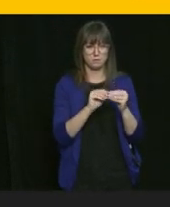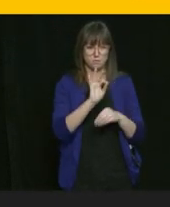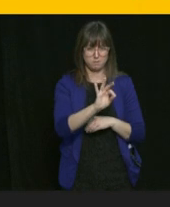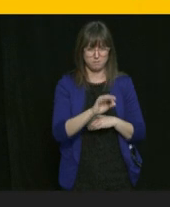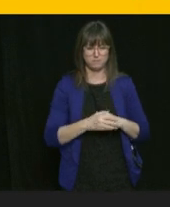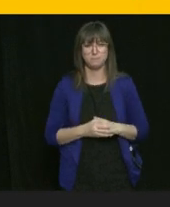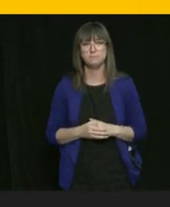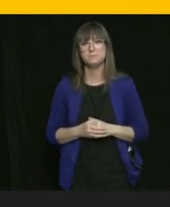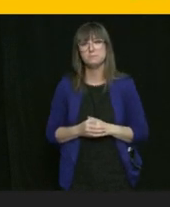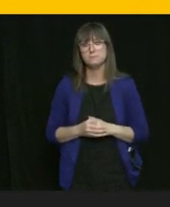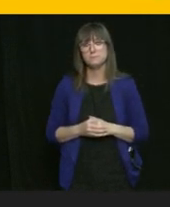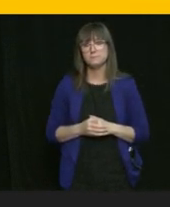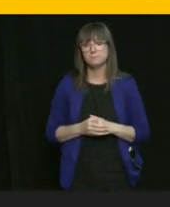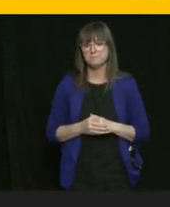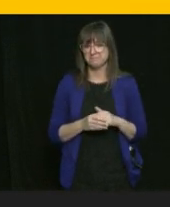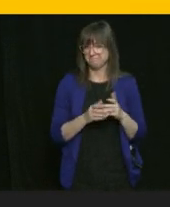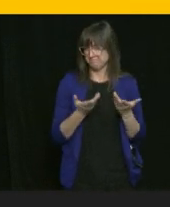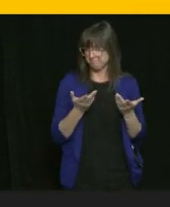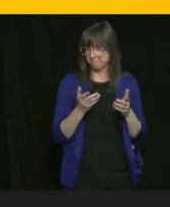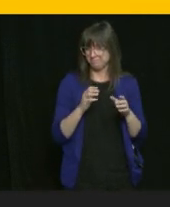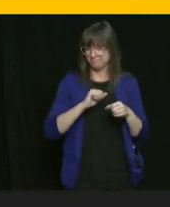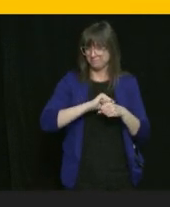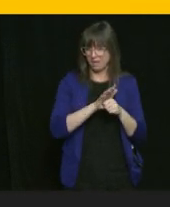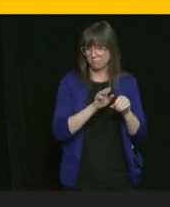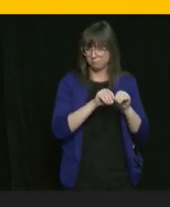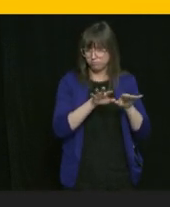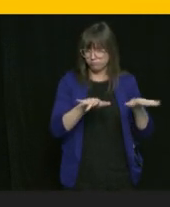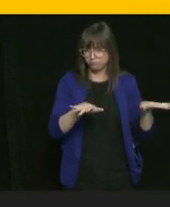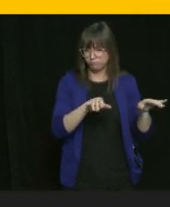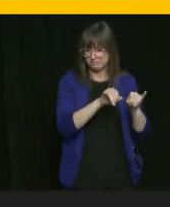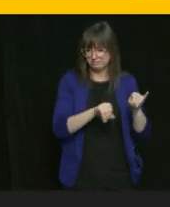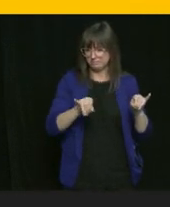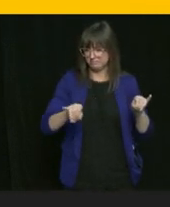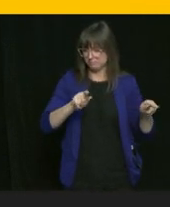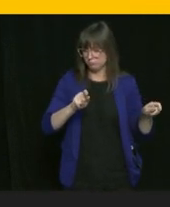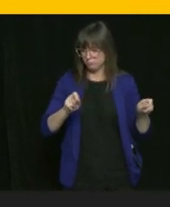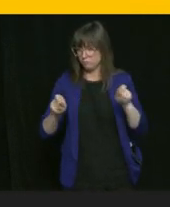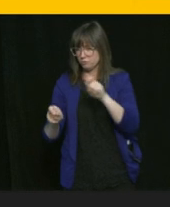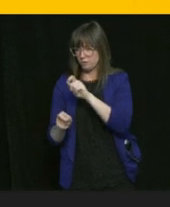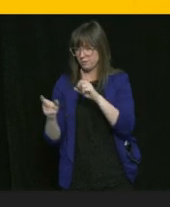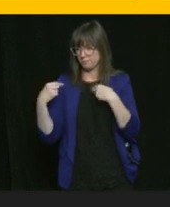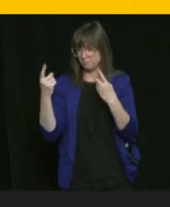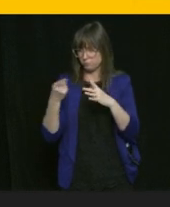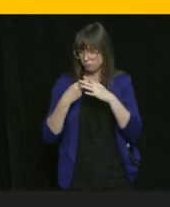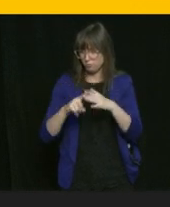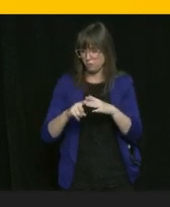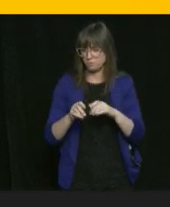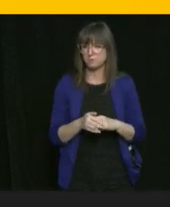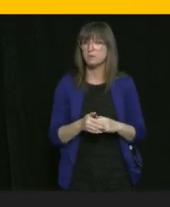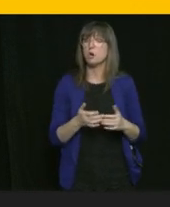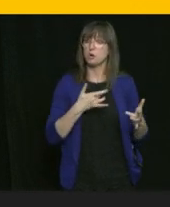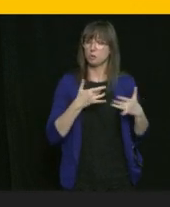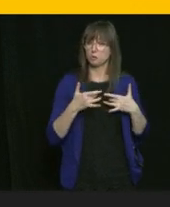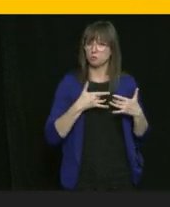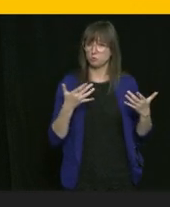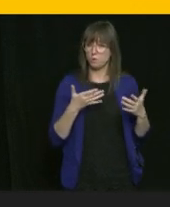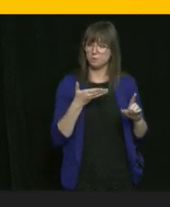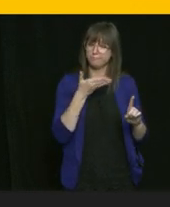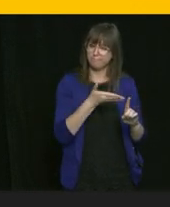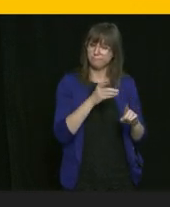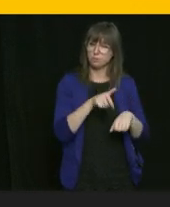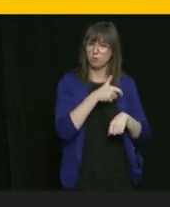9. The pattern of outbreaks has been shifting during the course of the pandemic. Of great concern are ongoing outbreaks